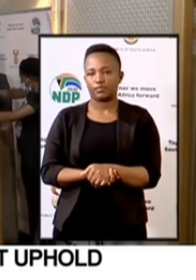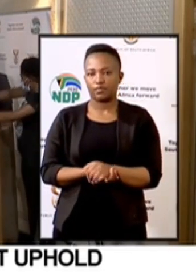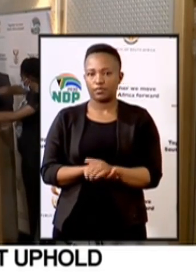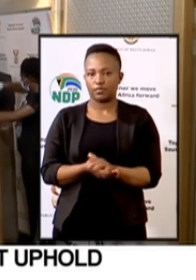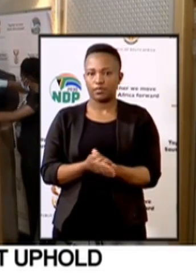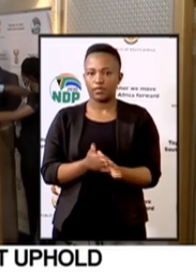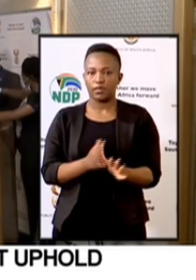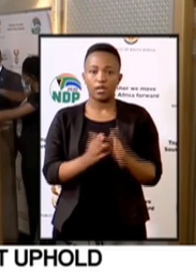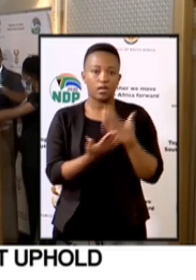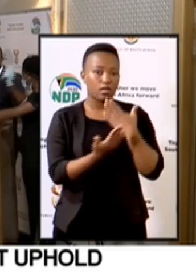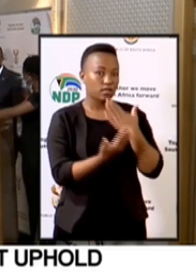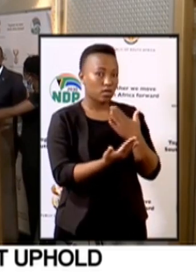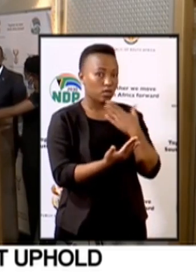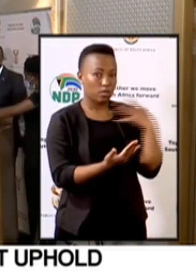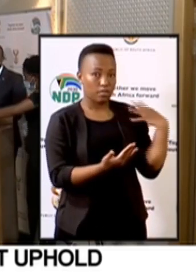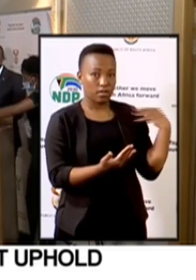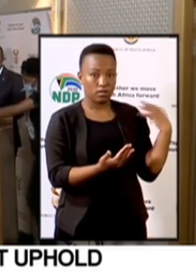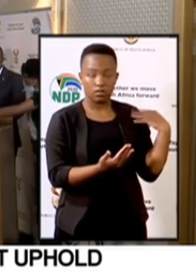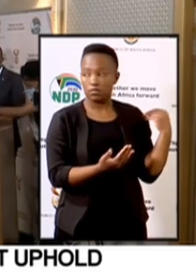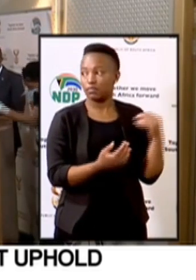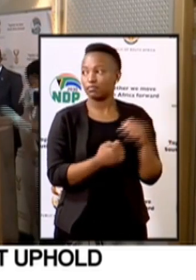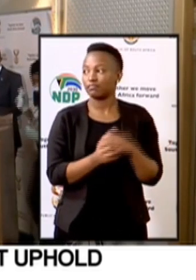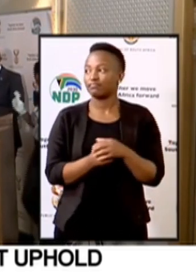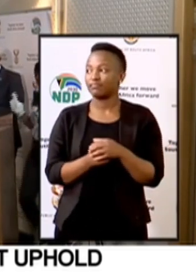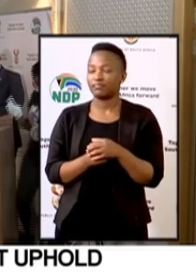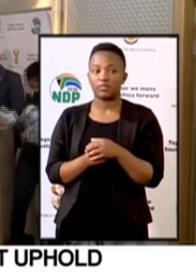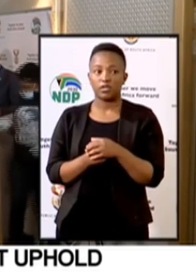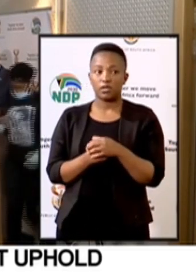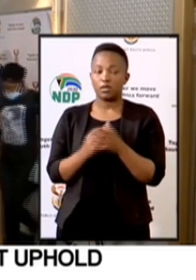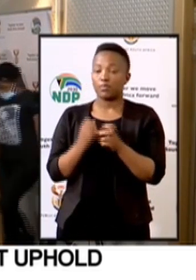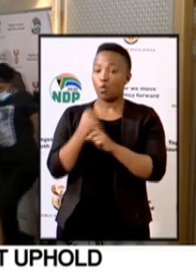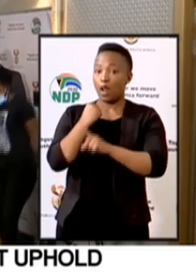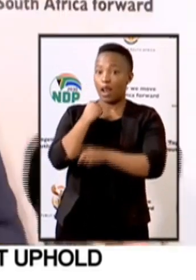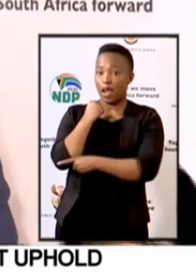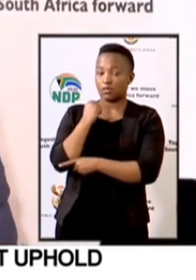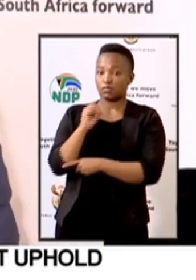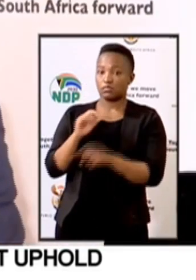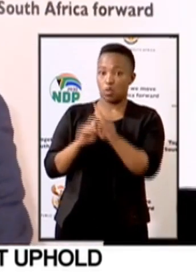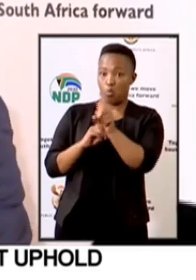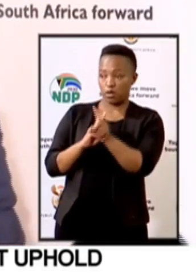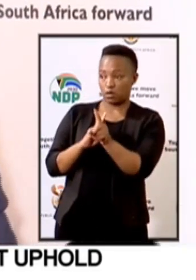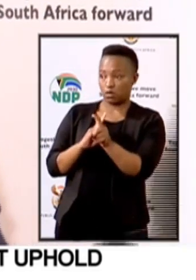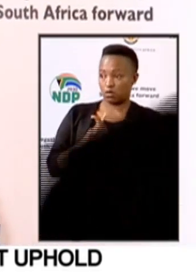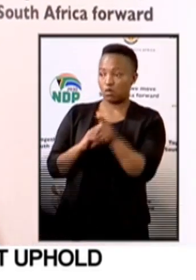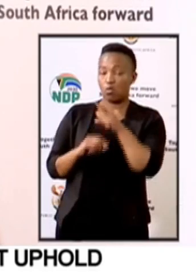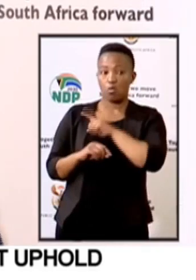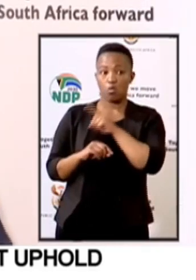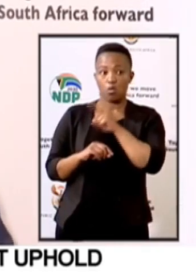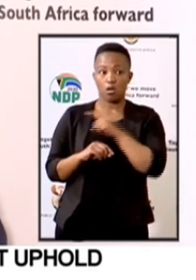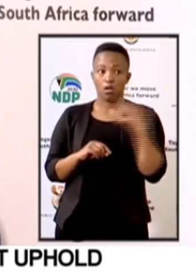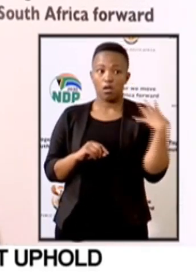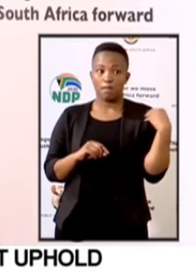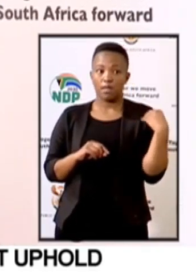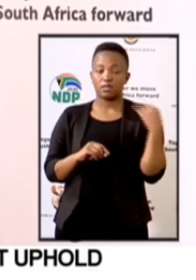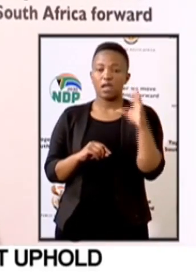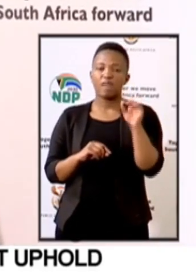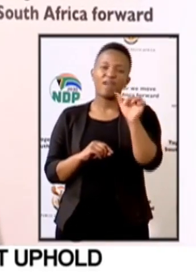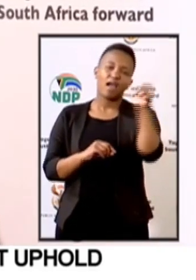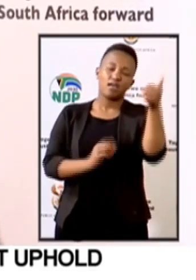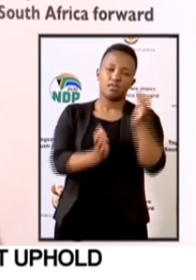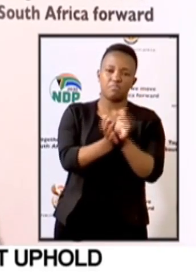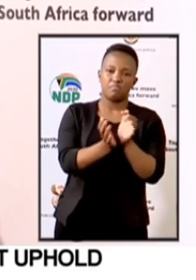Okay, thank you, Minister. We'll take the last round of questions because the Minister unfortunately has another